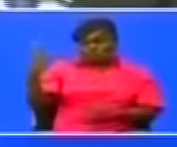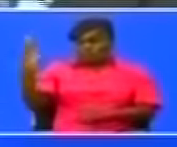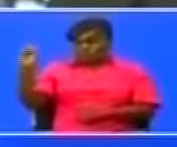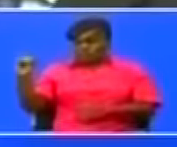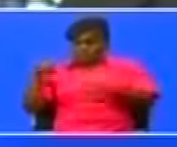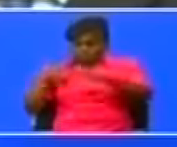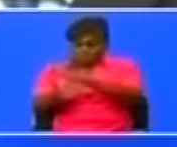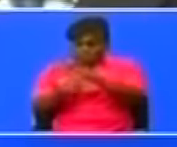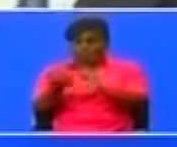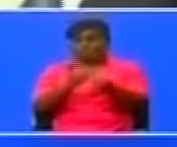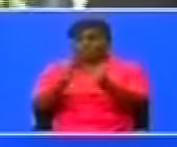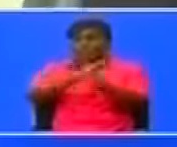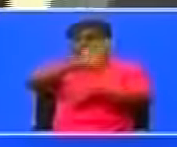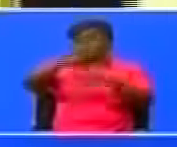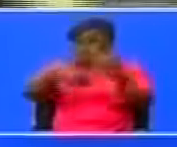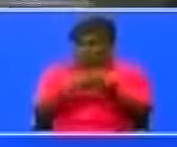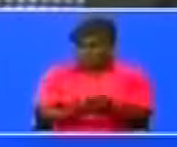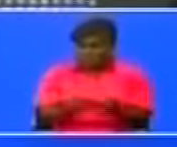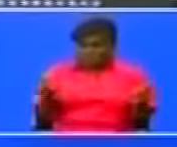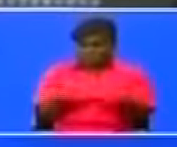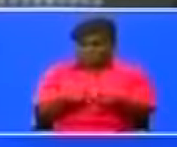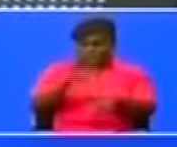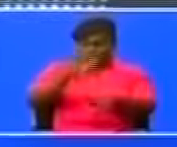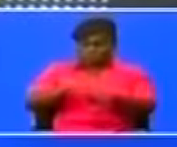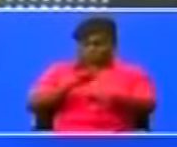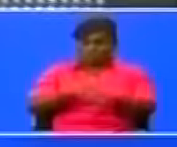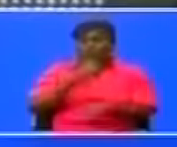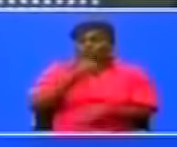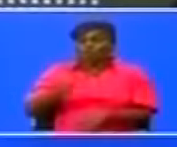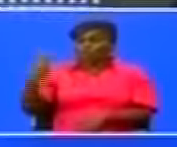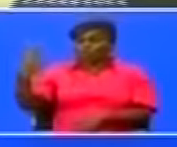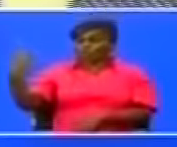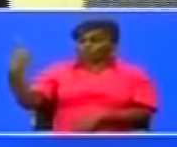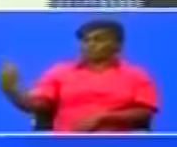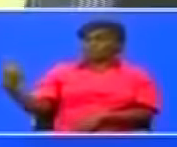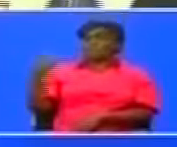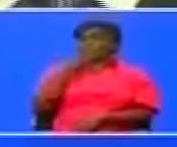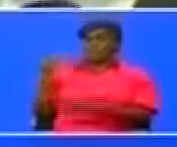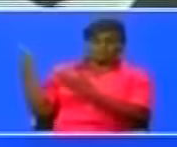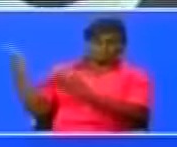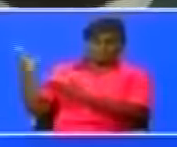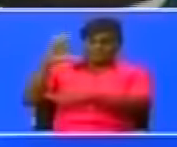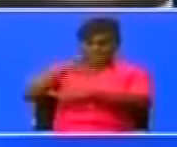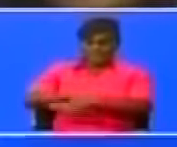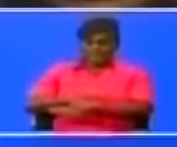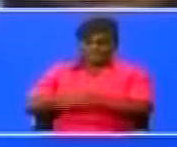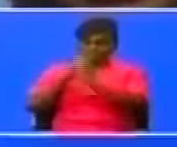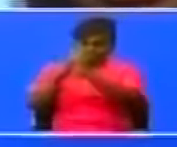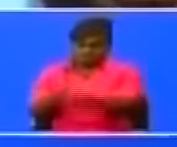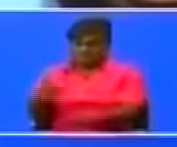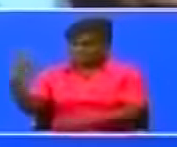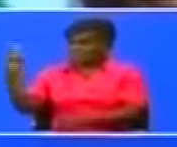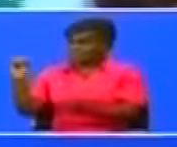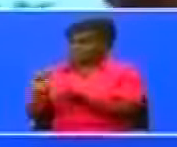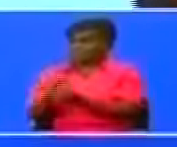all competition for club and country, an impressive 21-year-old Gor Mahia striker Micheal Olunga bagged the 2015 Kenya Premier